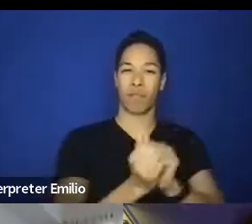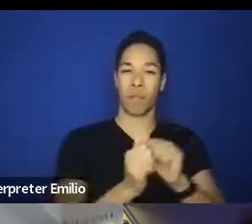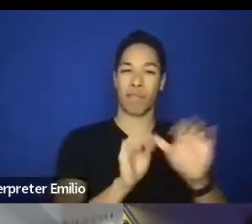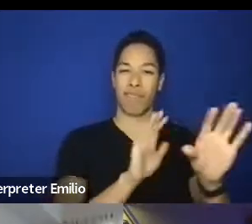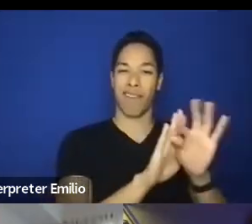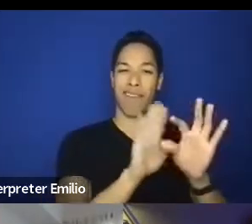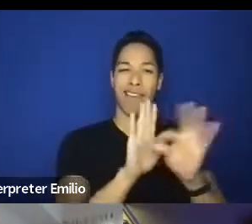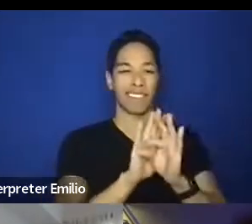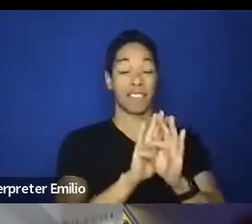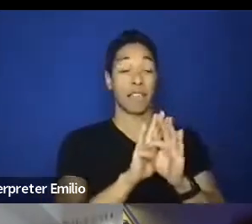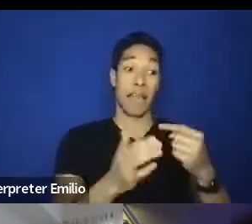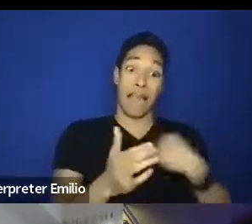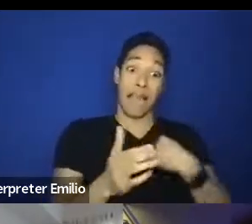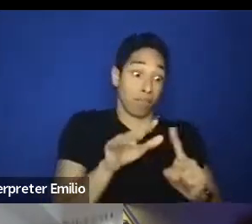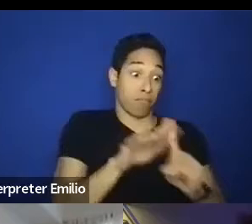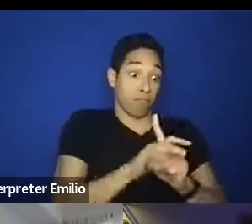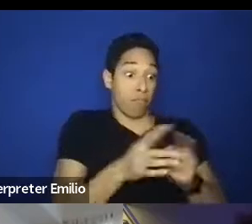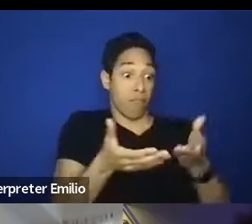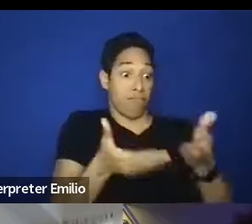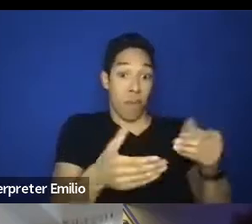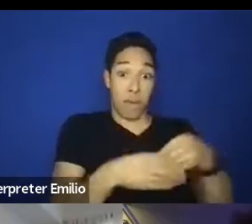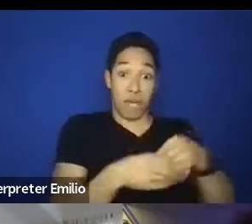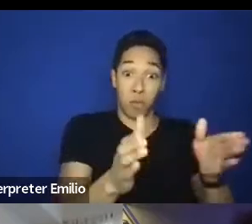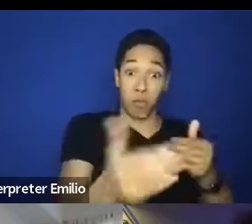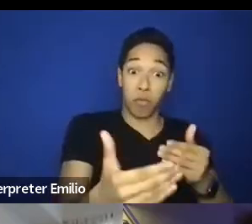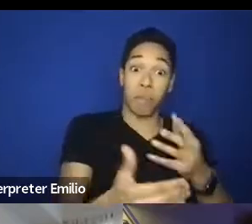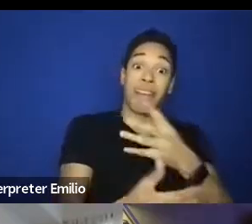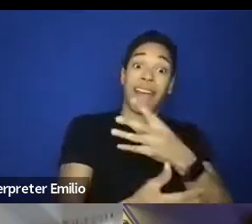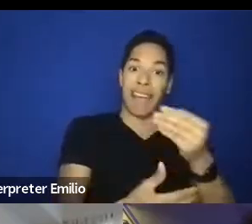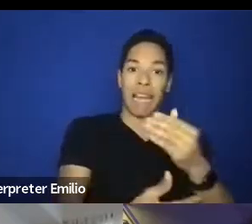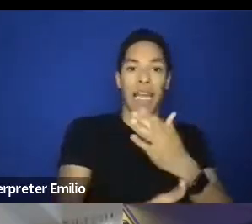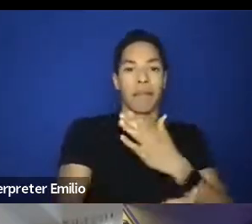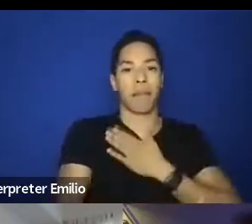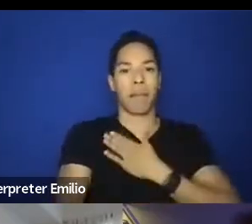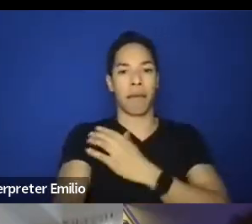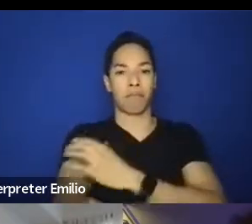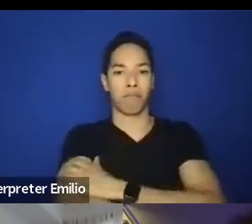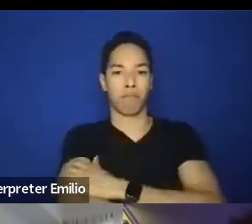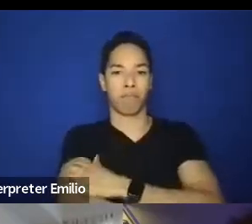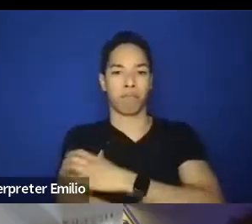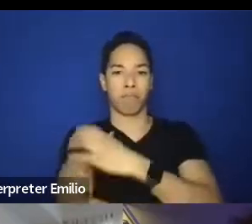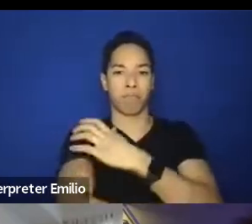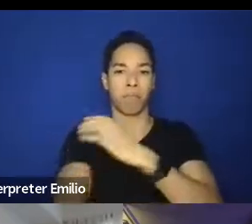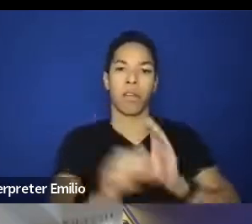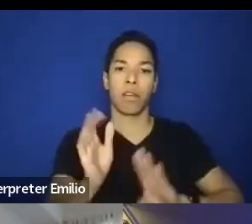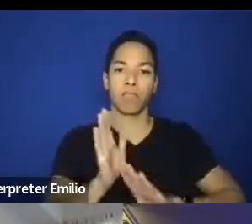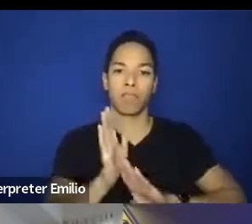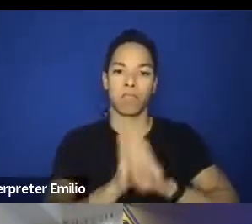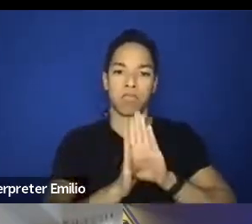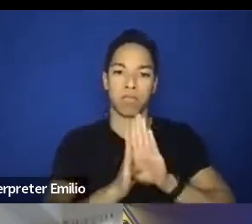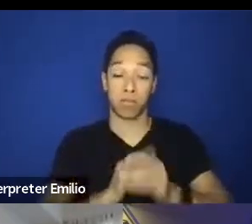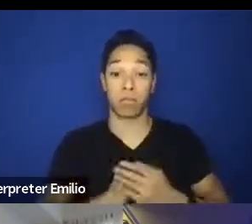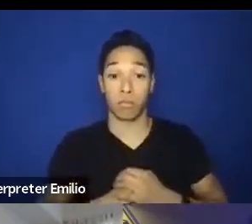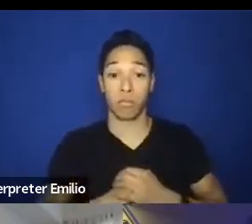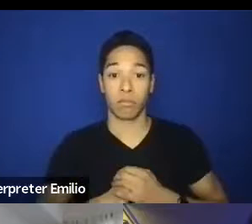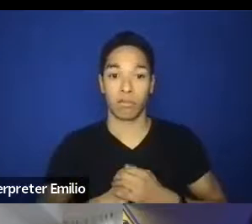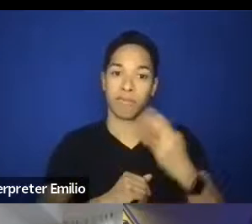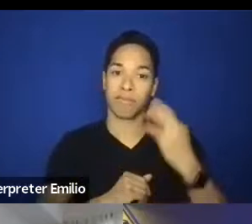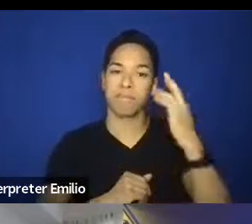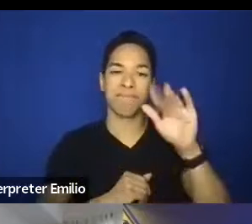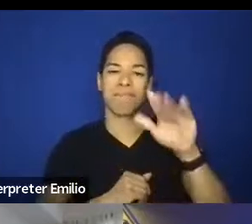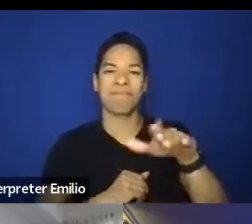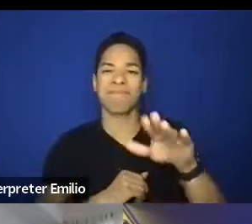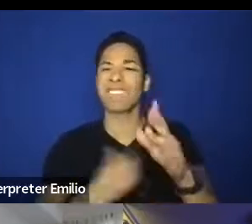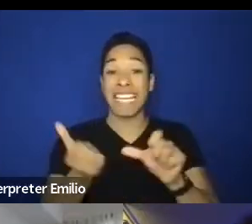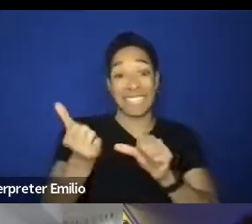more. And I have to admit, as I've gained power in the room. Because when you're an assistant, for example, you have a little power.